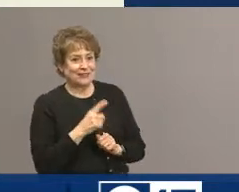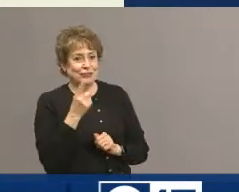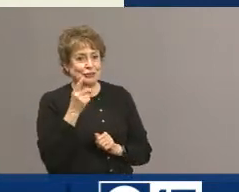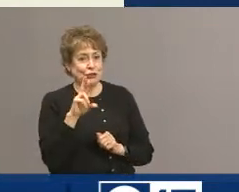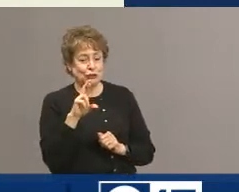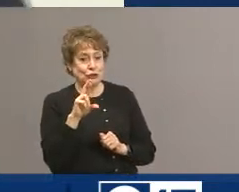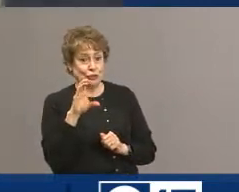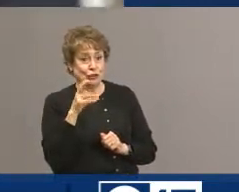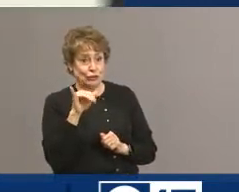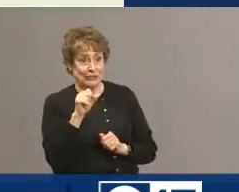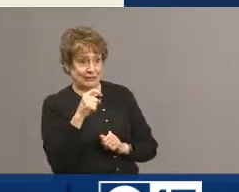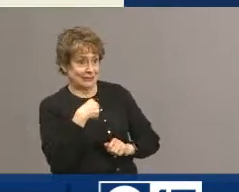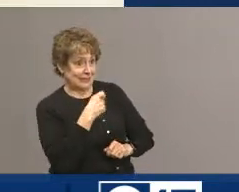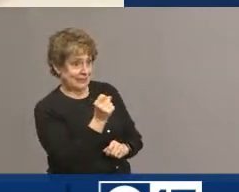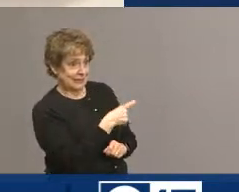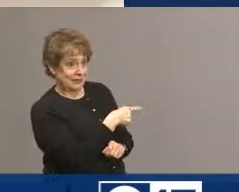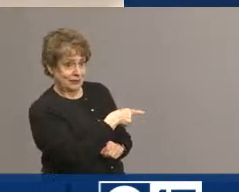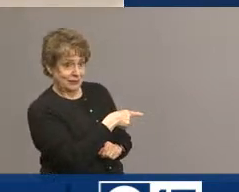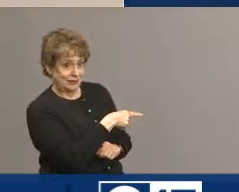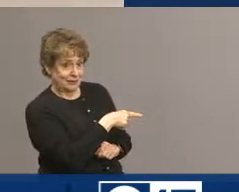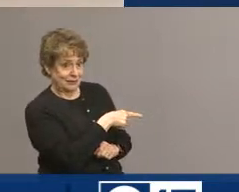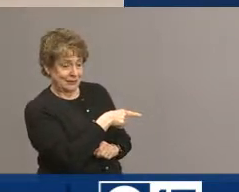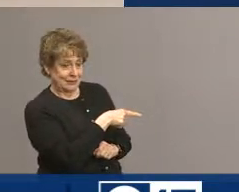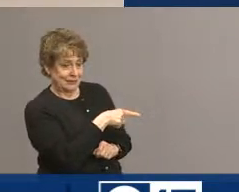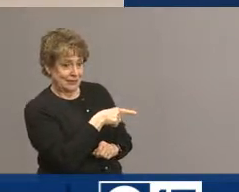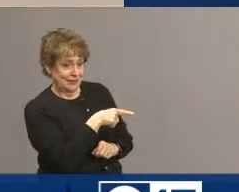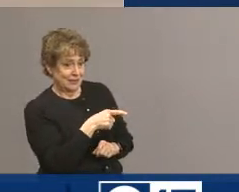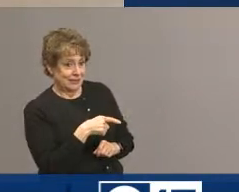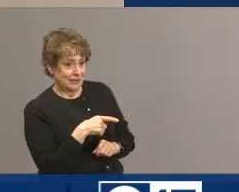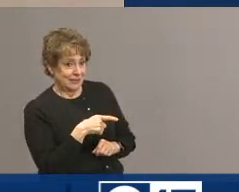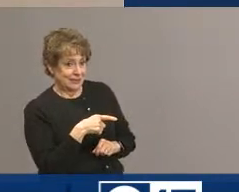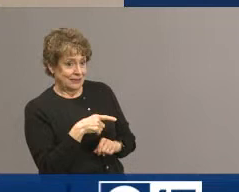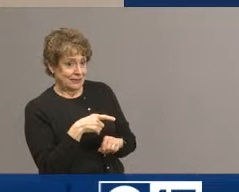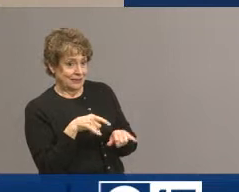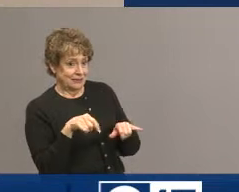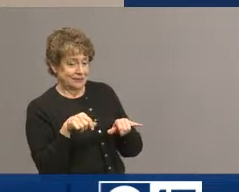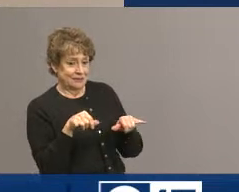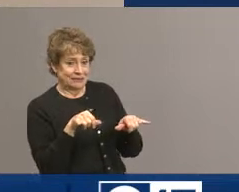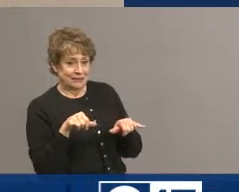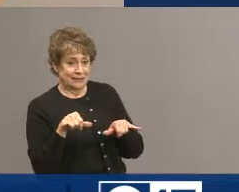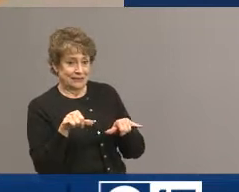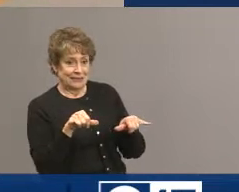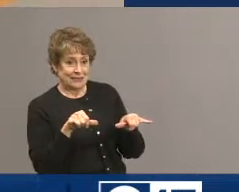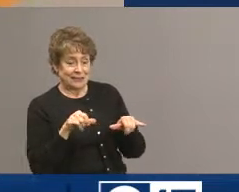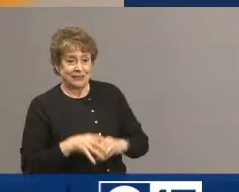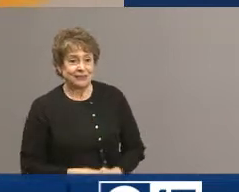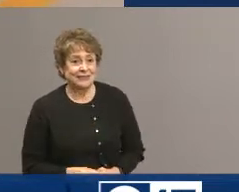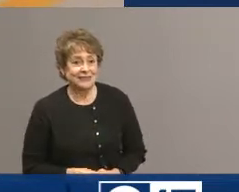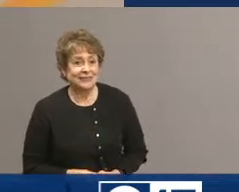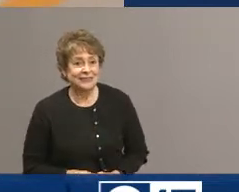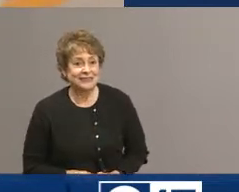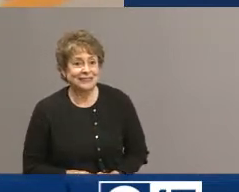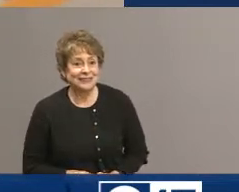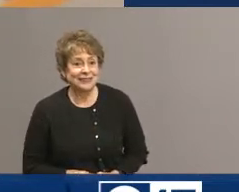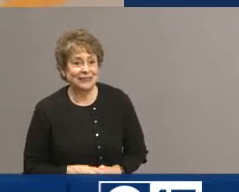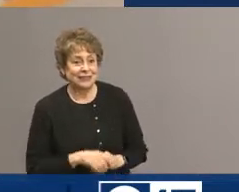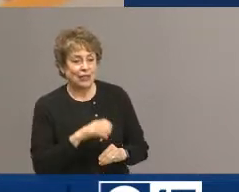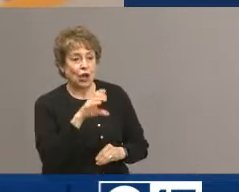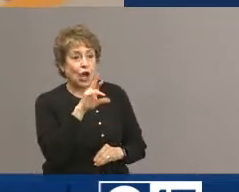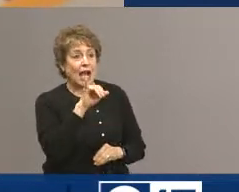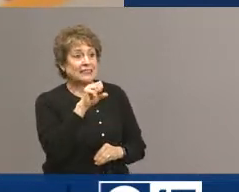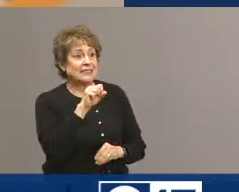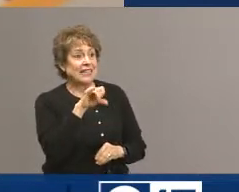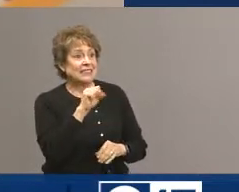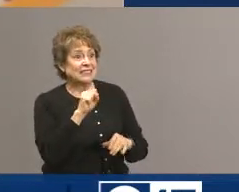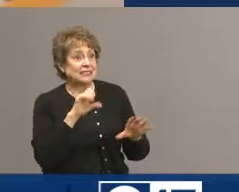plan, couldn't this have been avoided? Isn't this where we did not want to go? A lot of states actually have activated